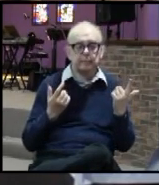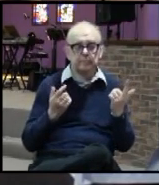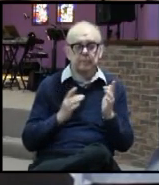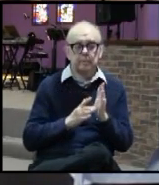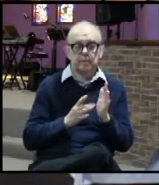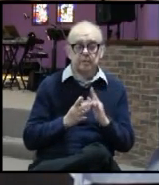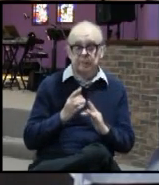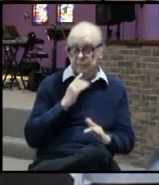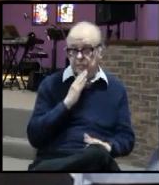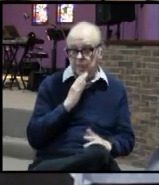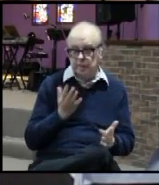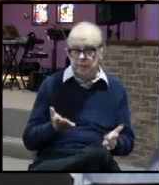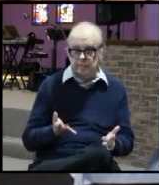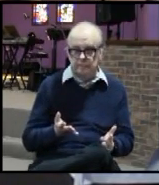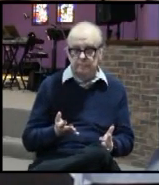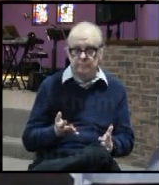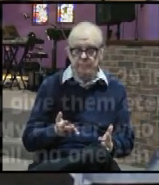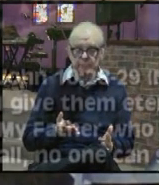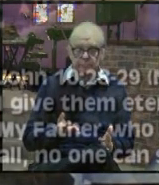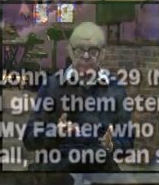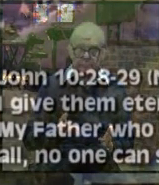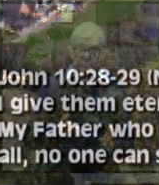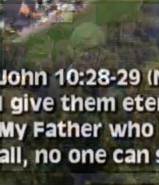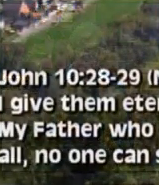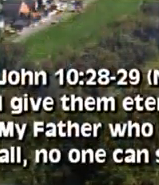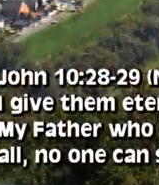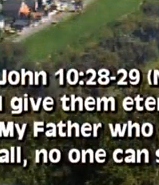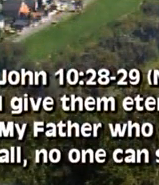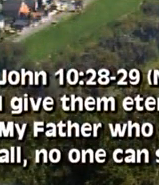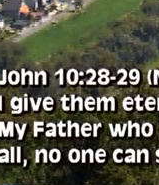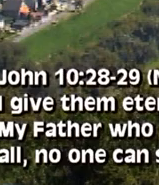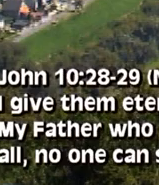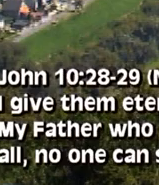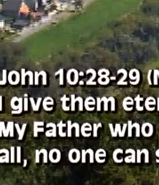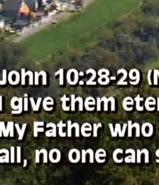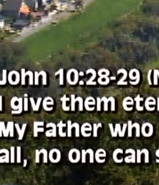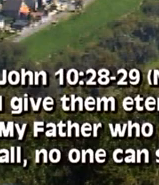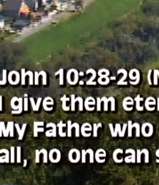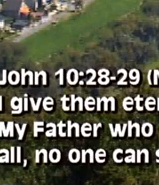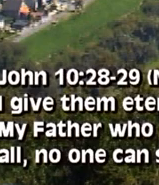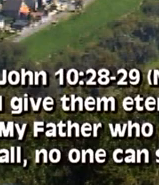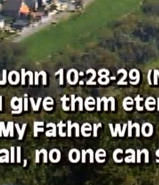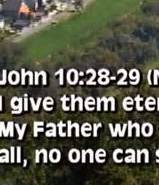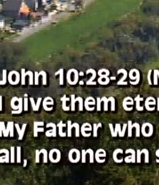is talking to you. He says, listen, they shall never, what?